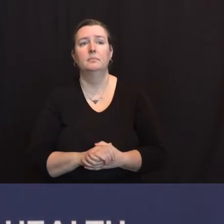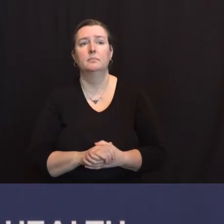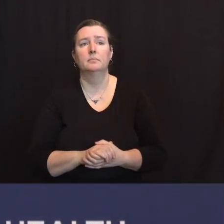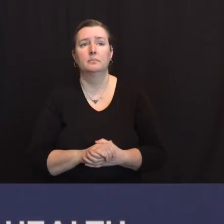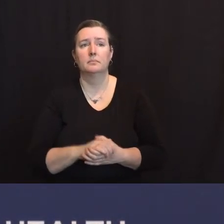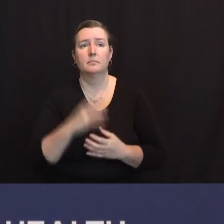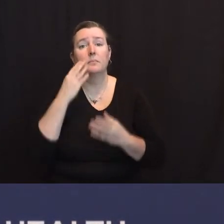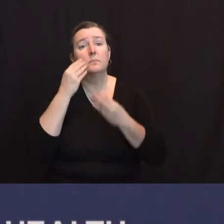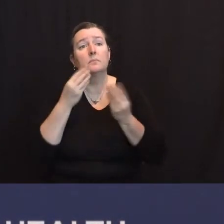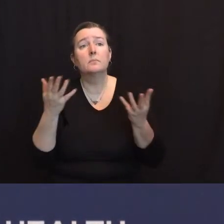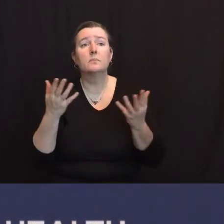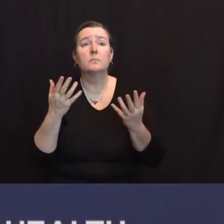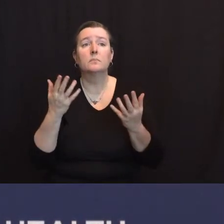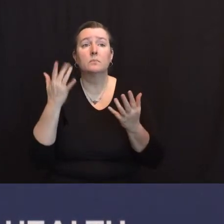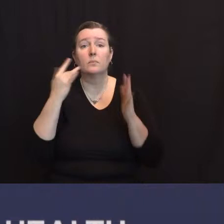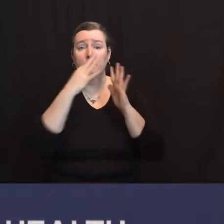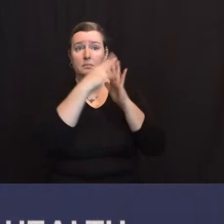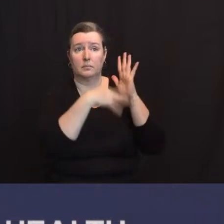me of this.